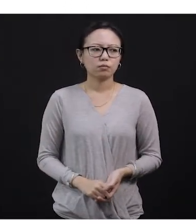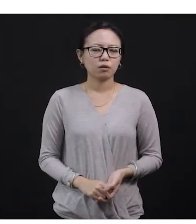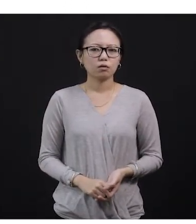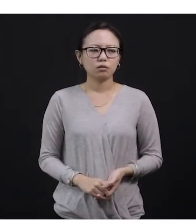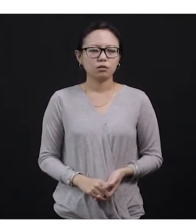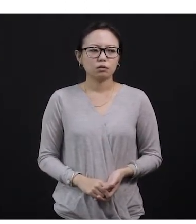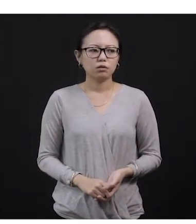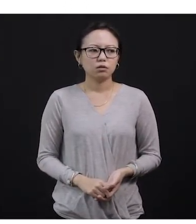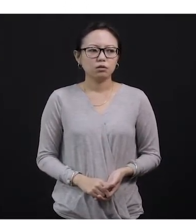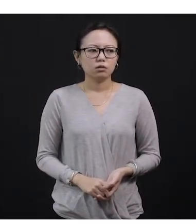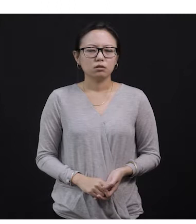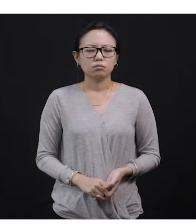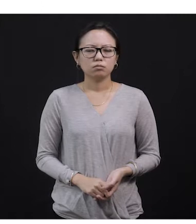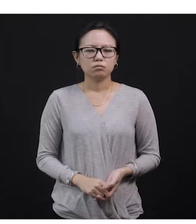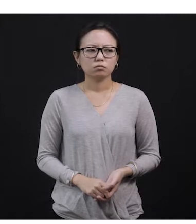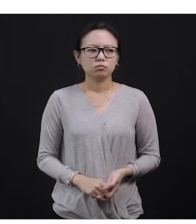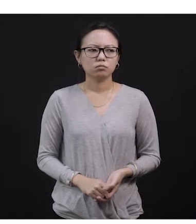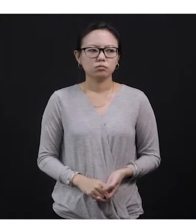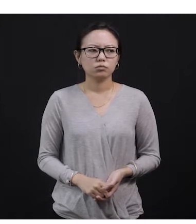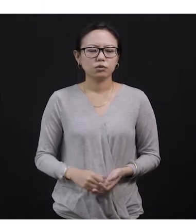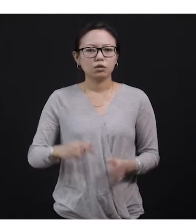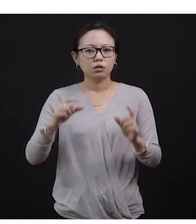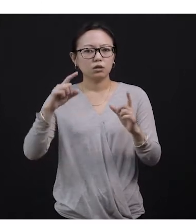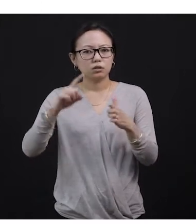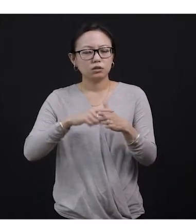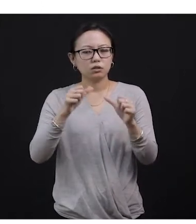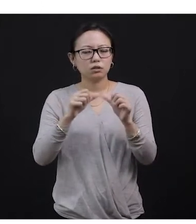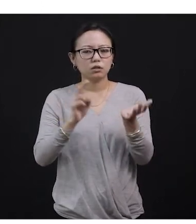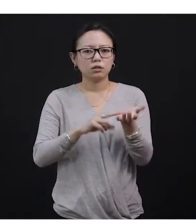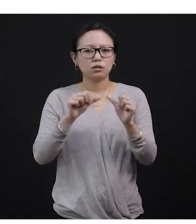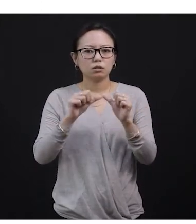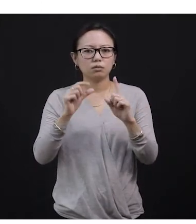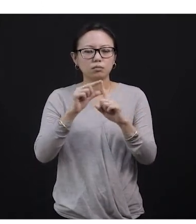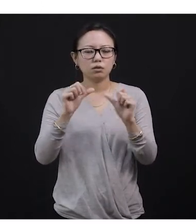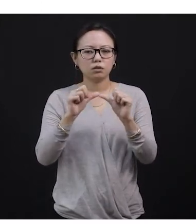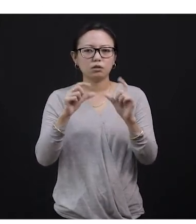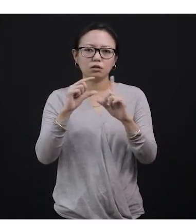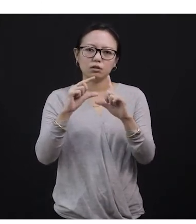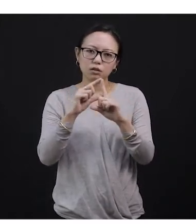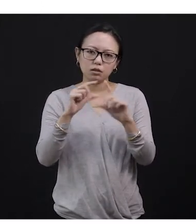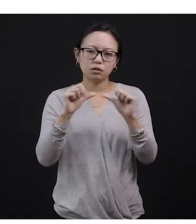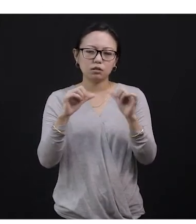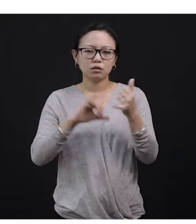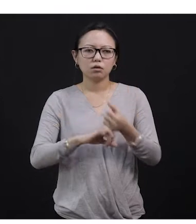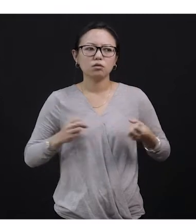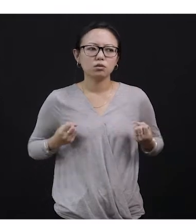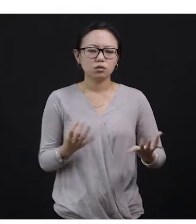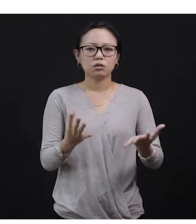kingdoms especially emerged during 600 BC, and iron tools played a very important